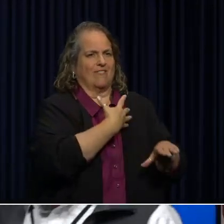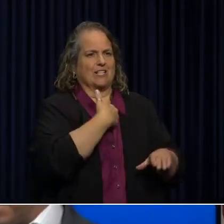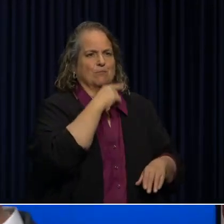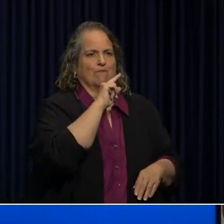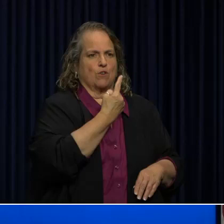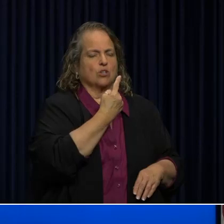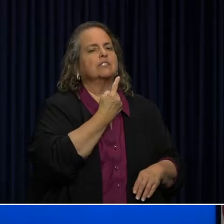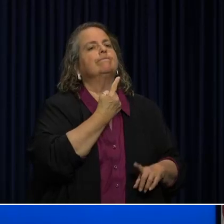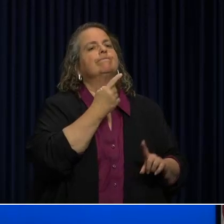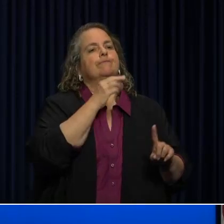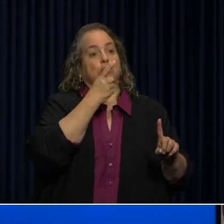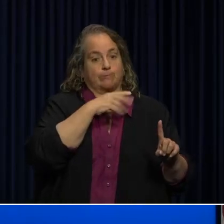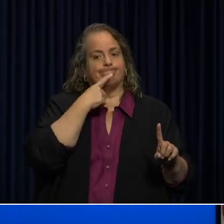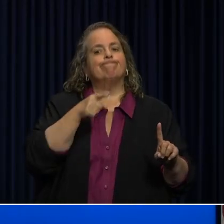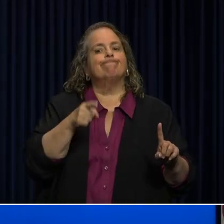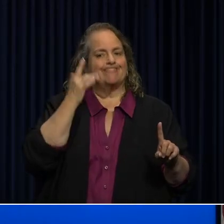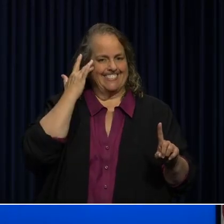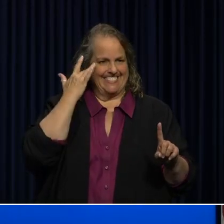Thank you.